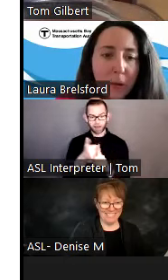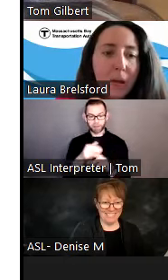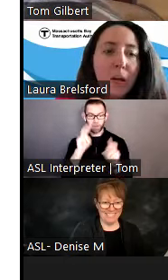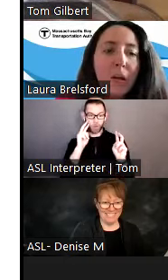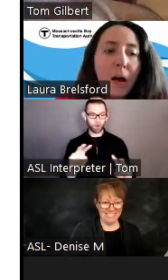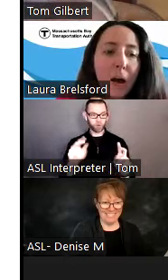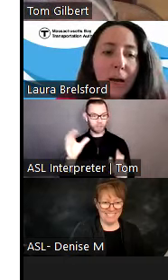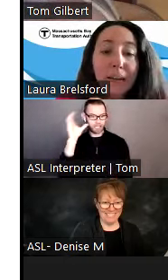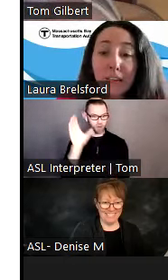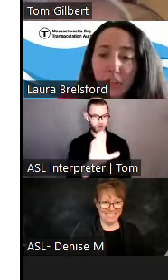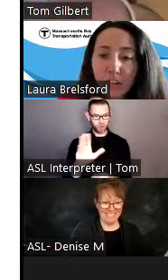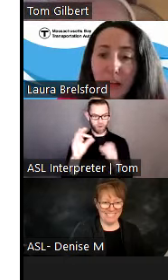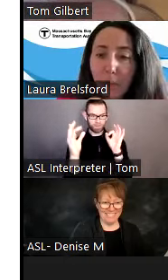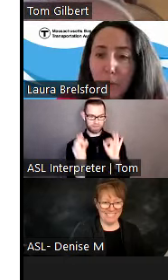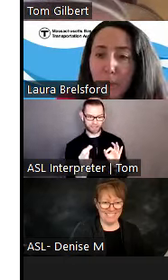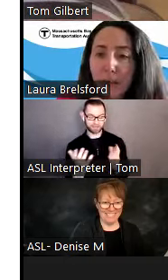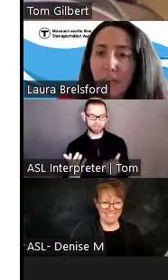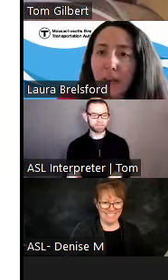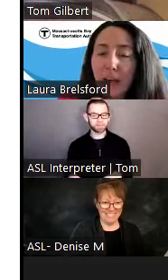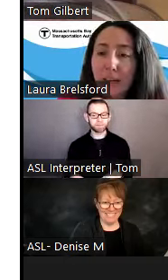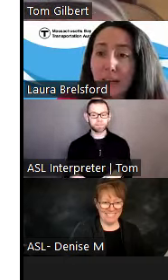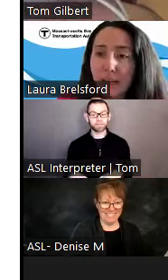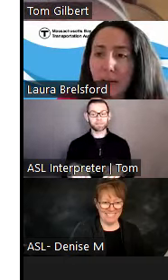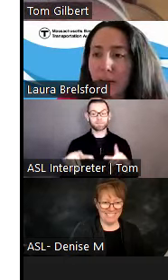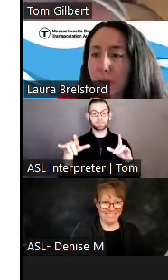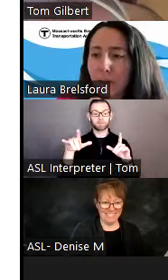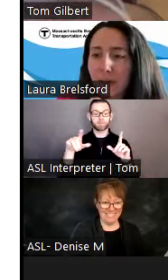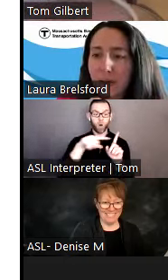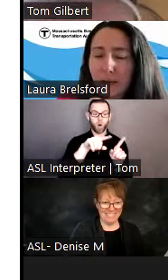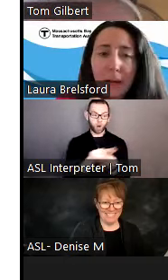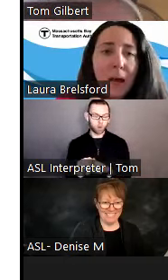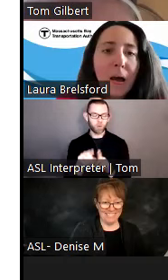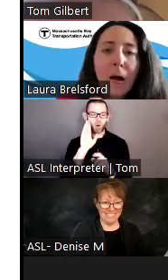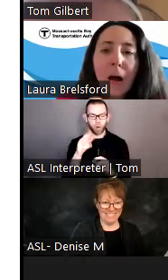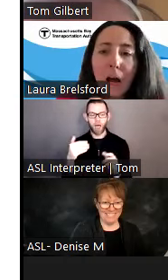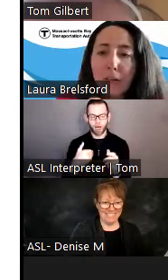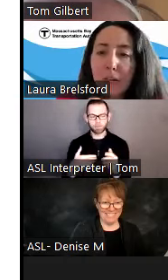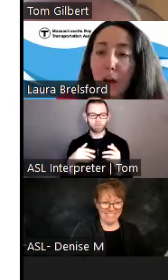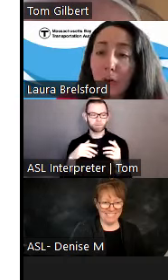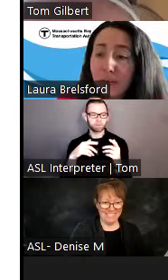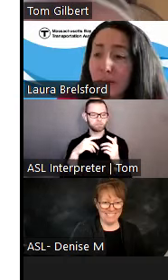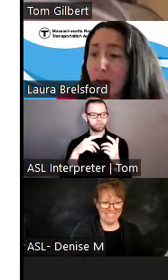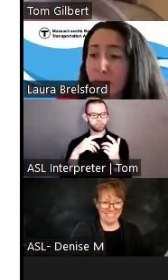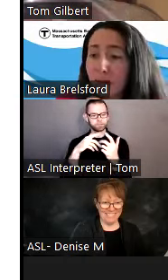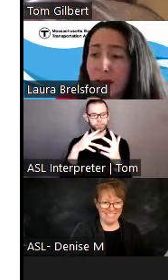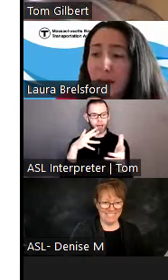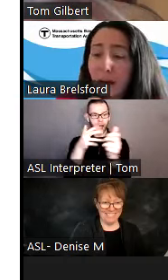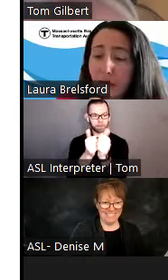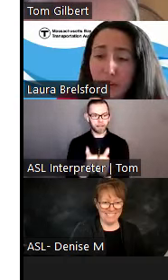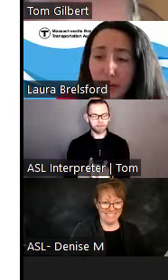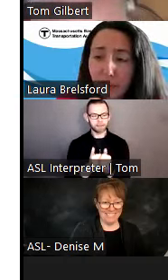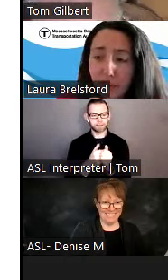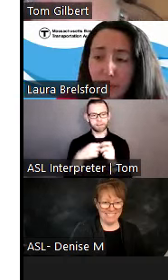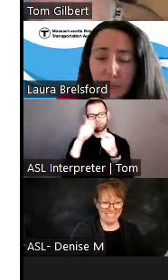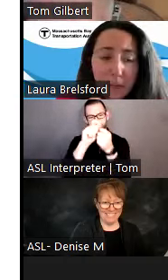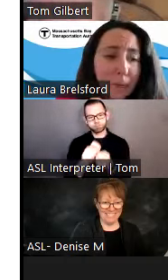you. In addition to that, we'll be giving a detailed update on the recent uptick in